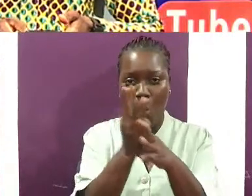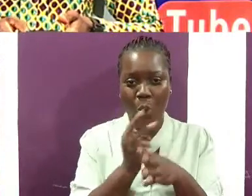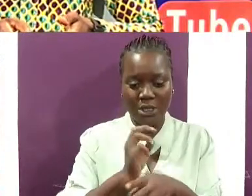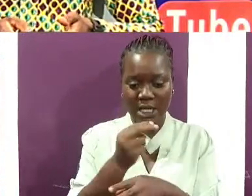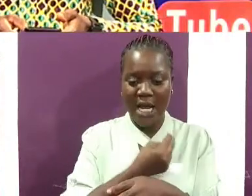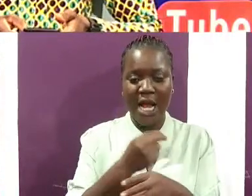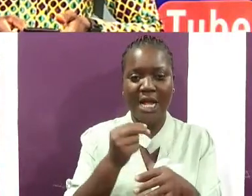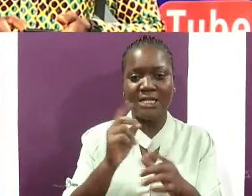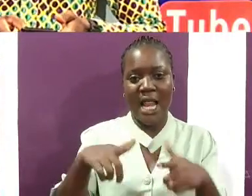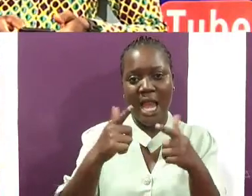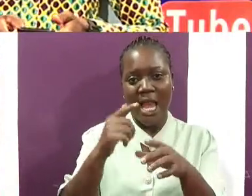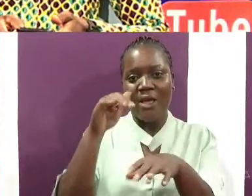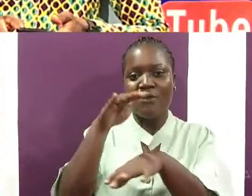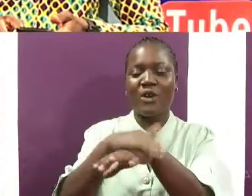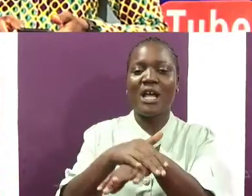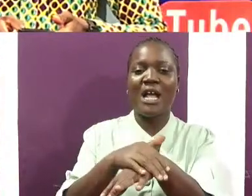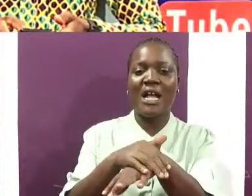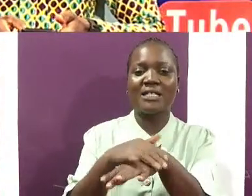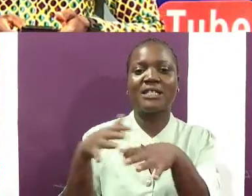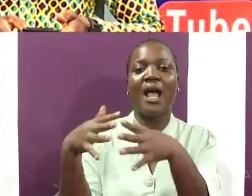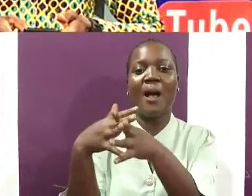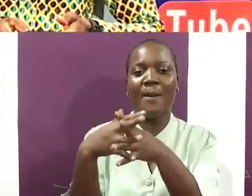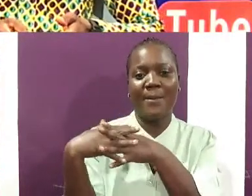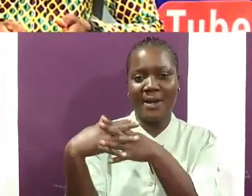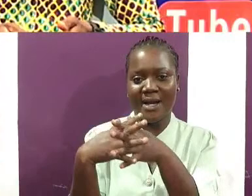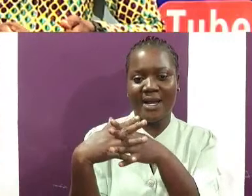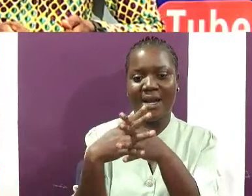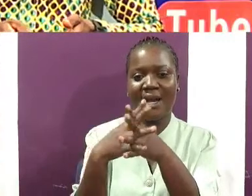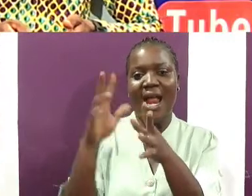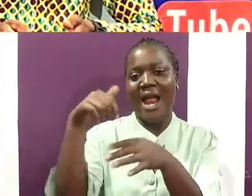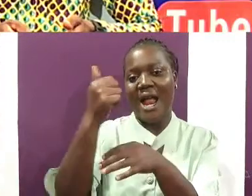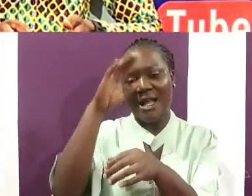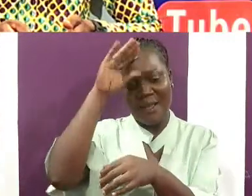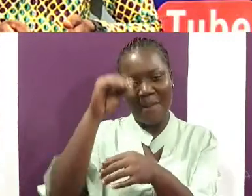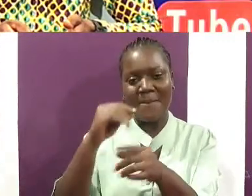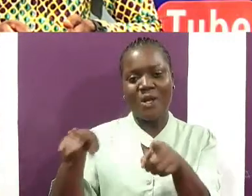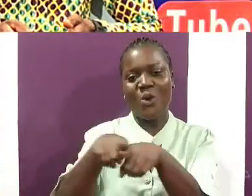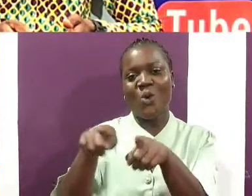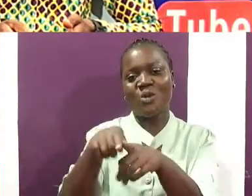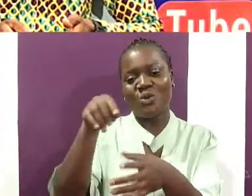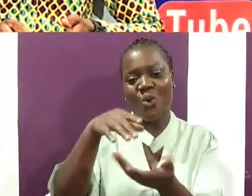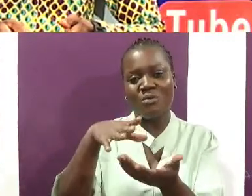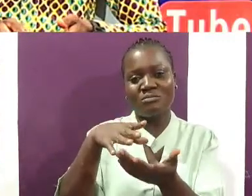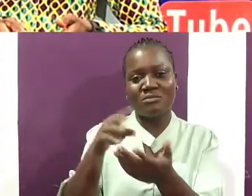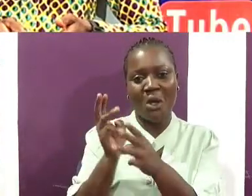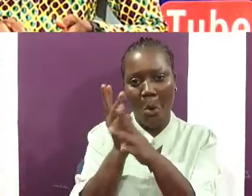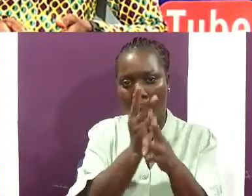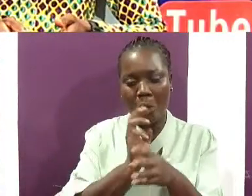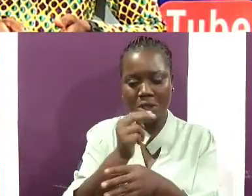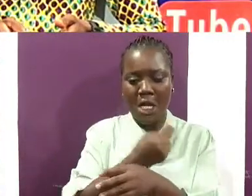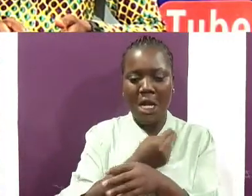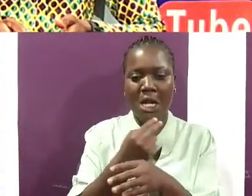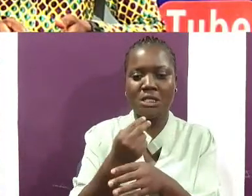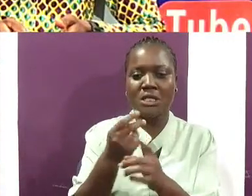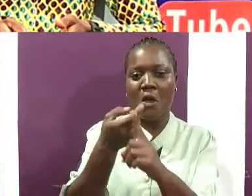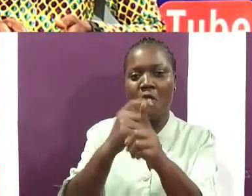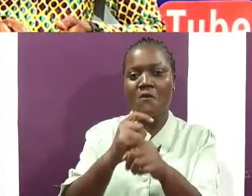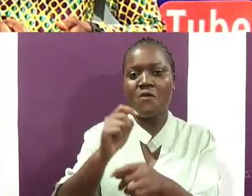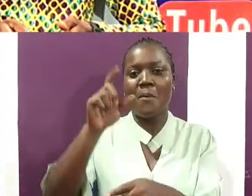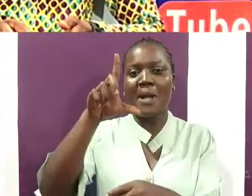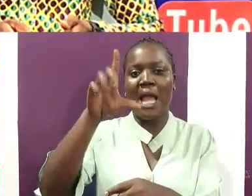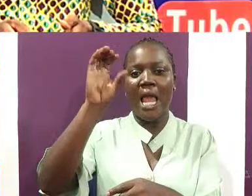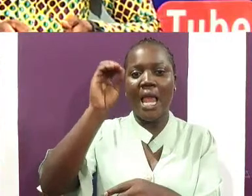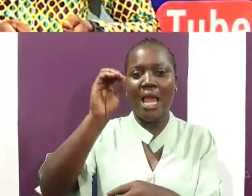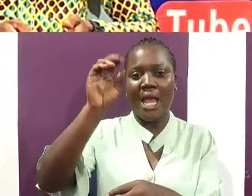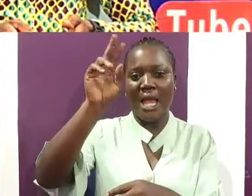Sunyane. Isaac Major is also working from London. Yeah, London. Yeah, yeah, yeah. And my bro Isaac, or almost every program